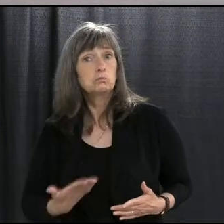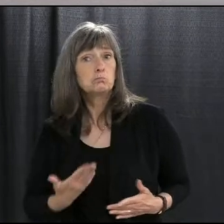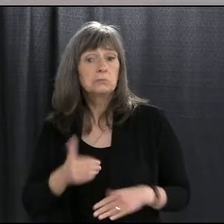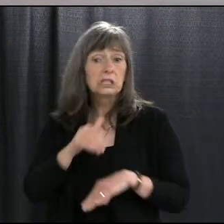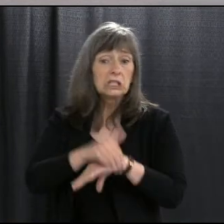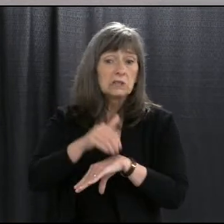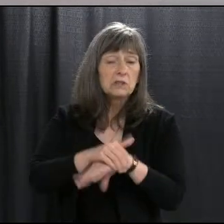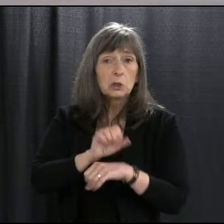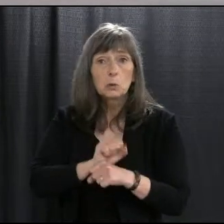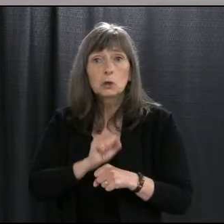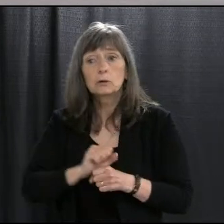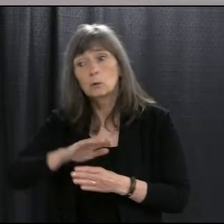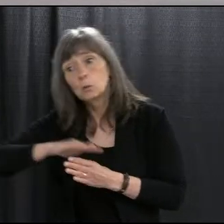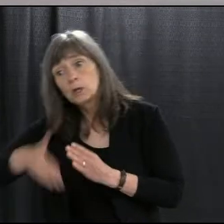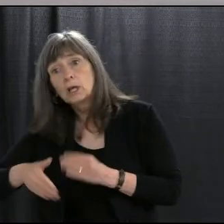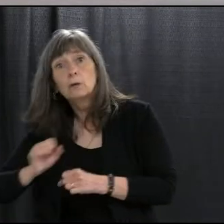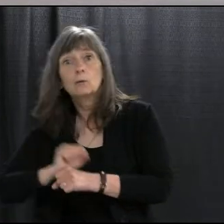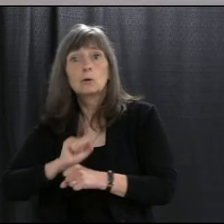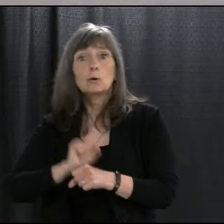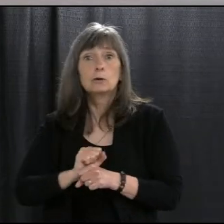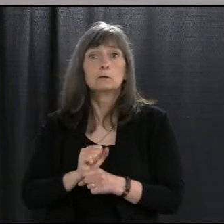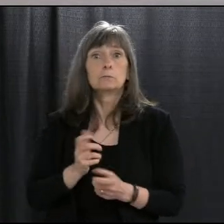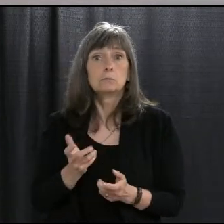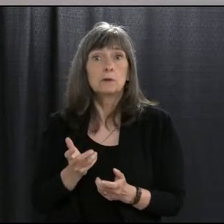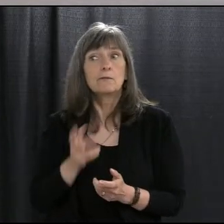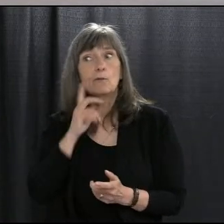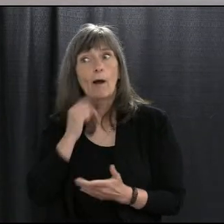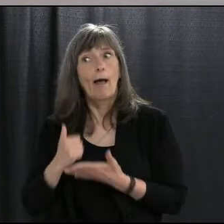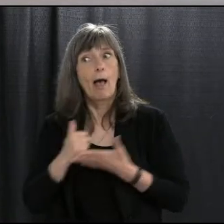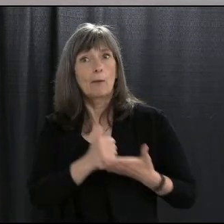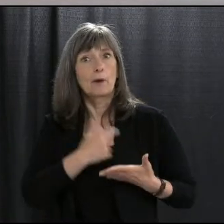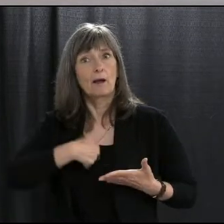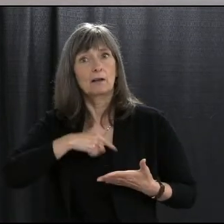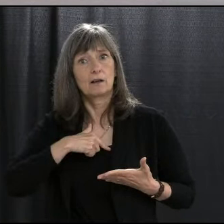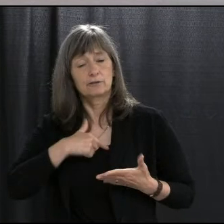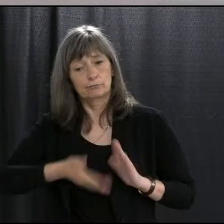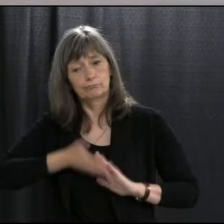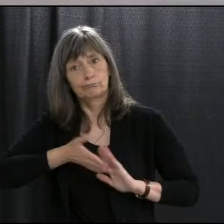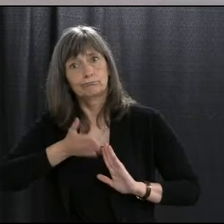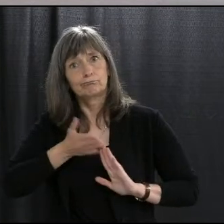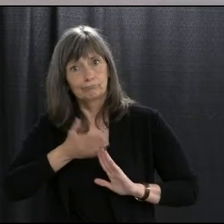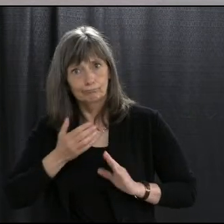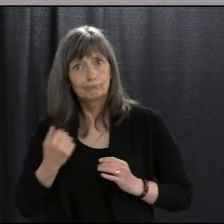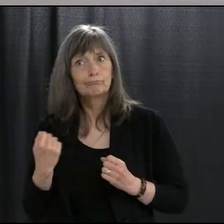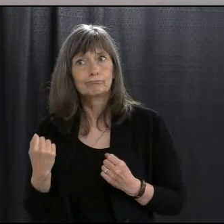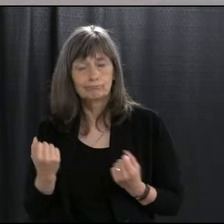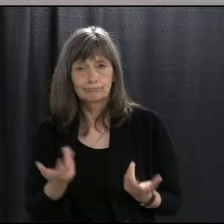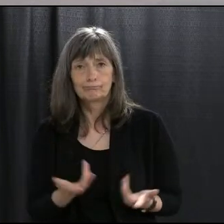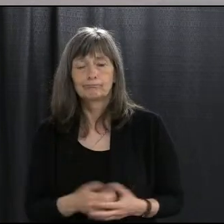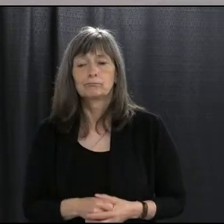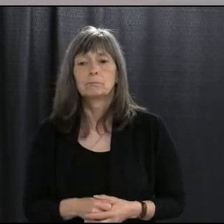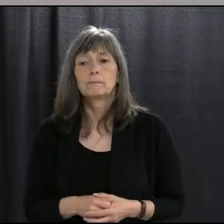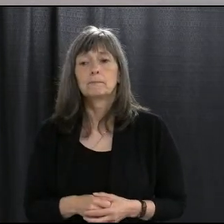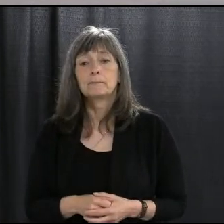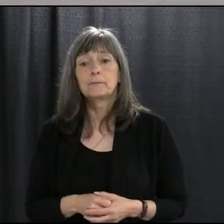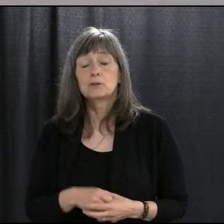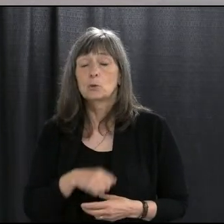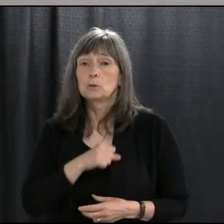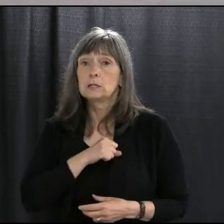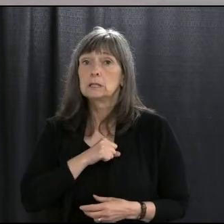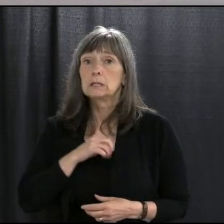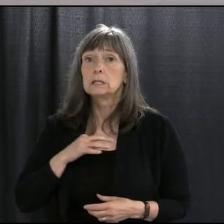evening shifts or weekend shifts to make these work. They will be staffed